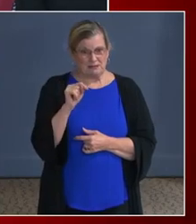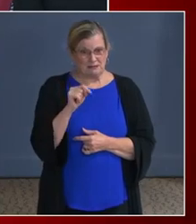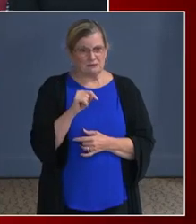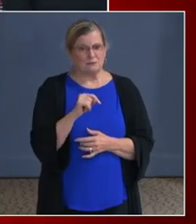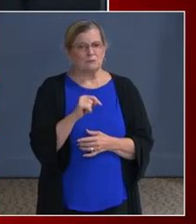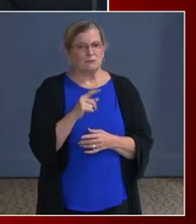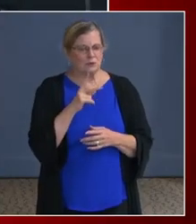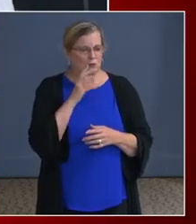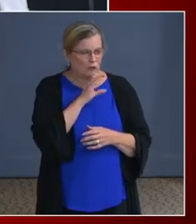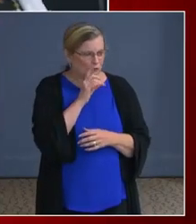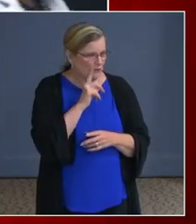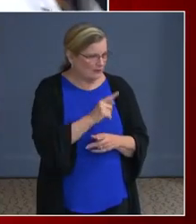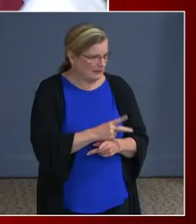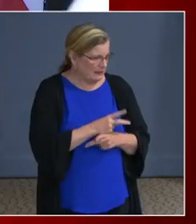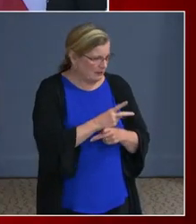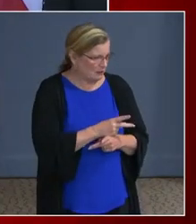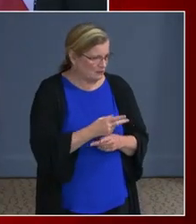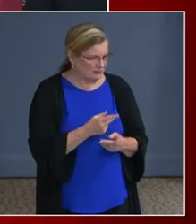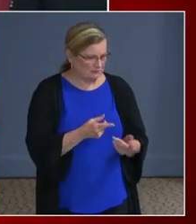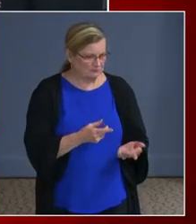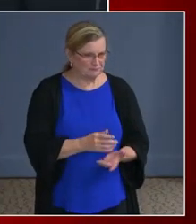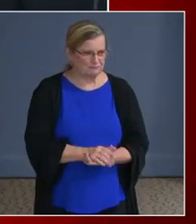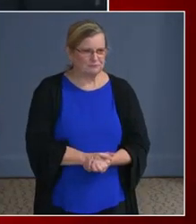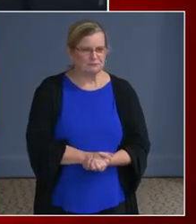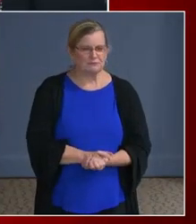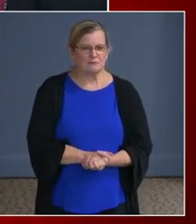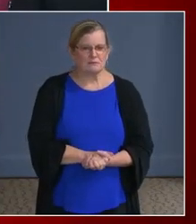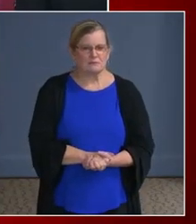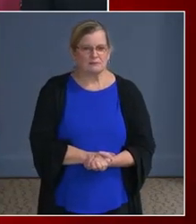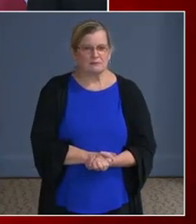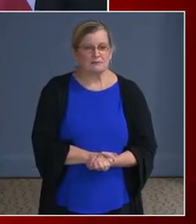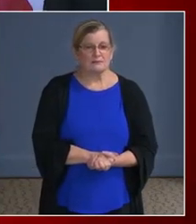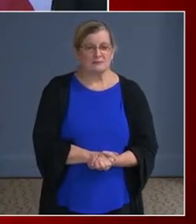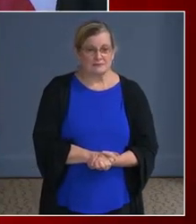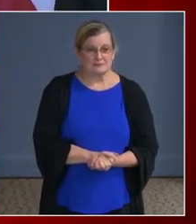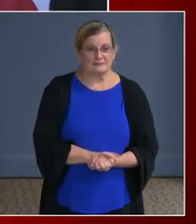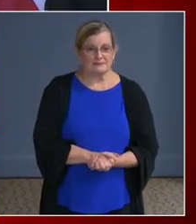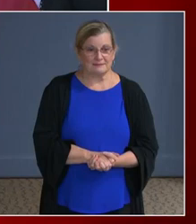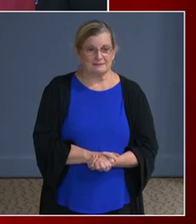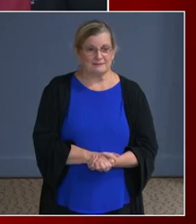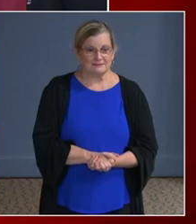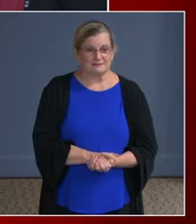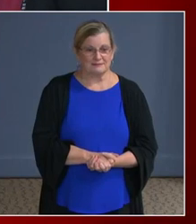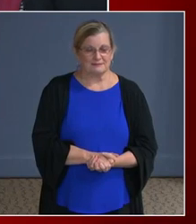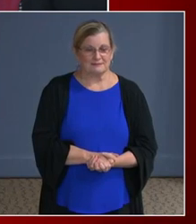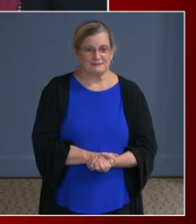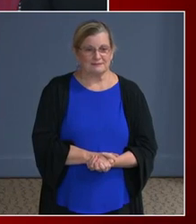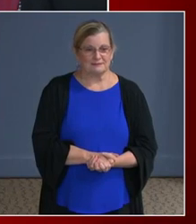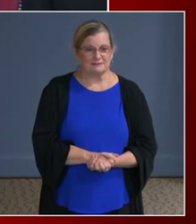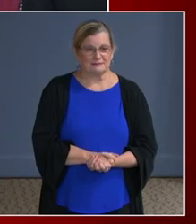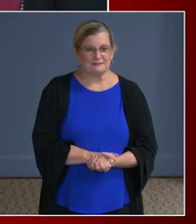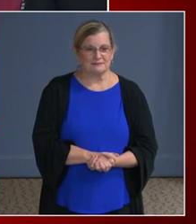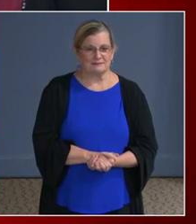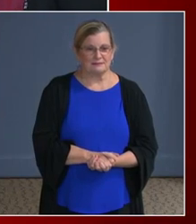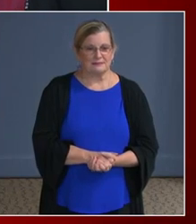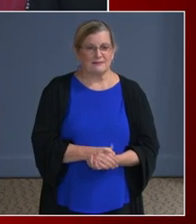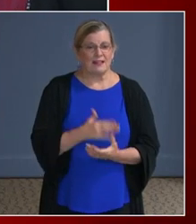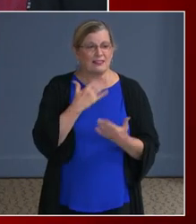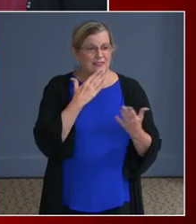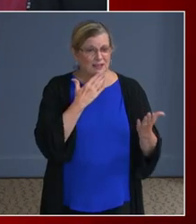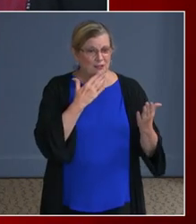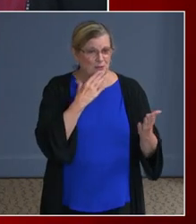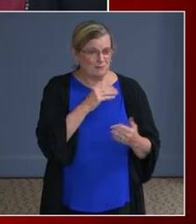vaccines. Thank you, Madam Mayor. We have been working very closely with healthcare